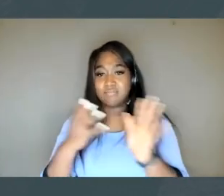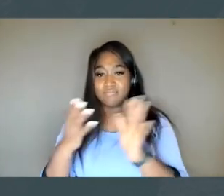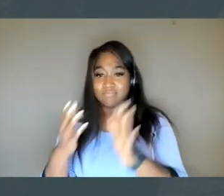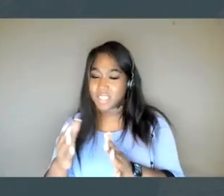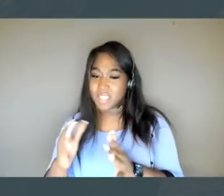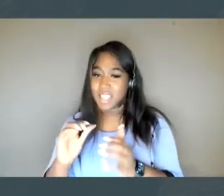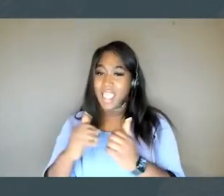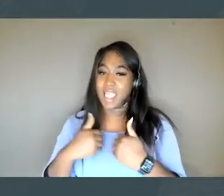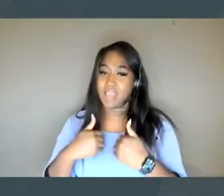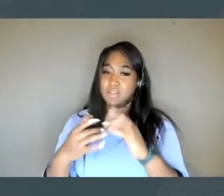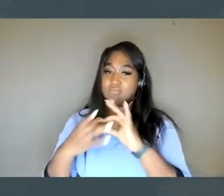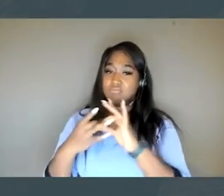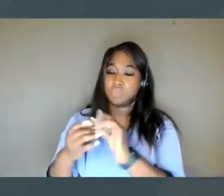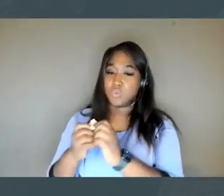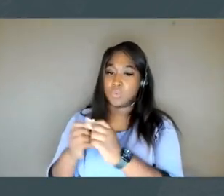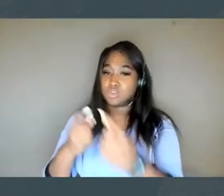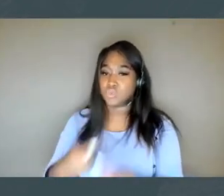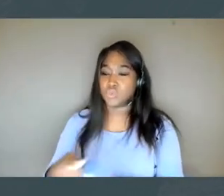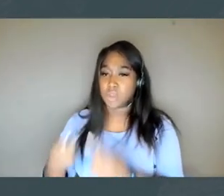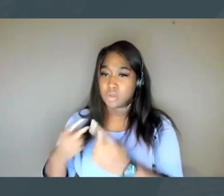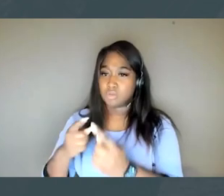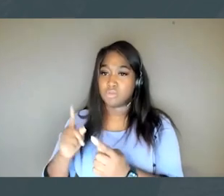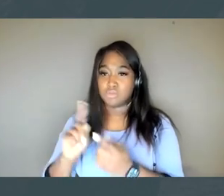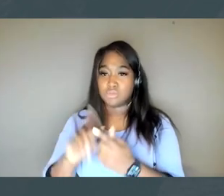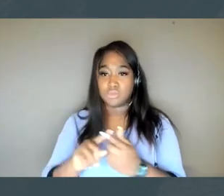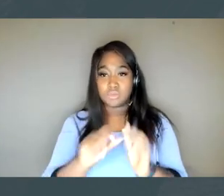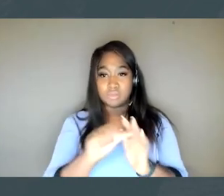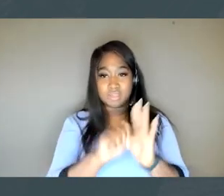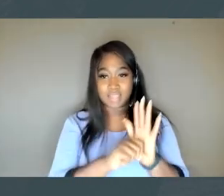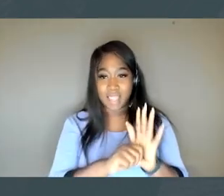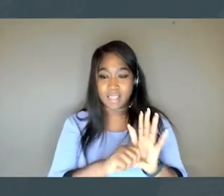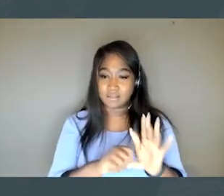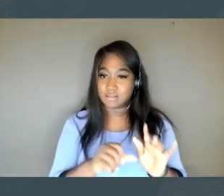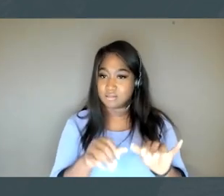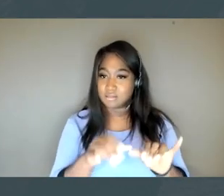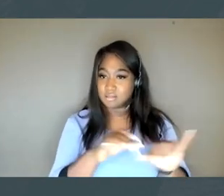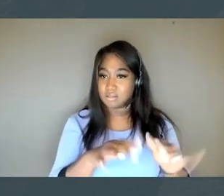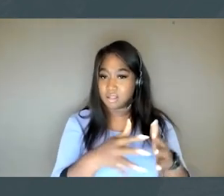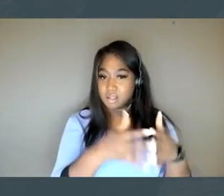that diaspora alone can give an account of that.